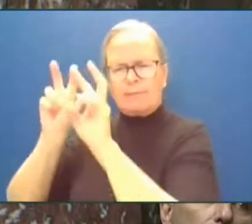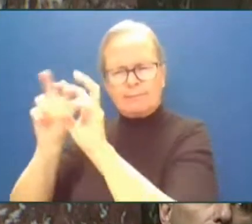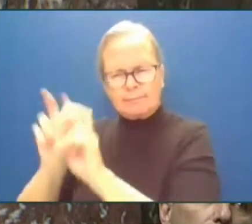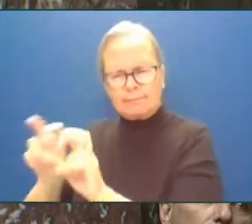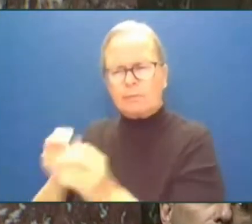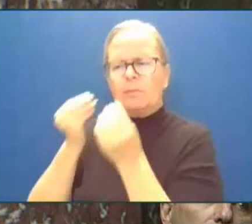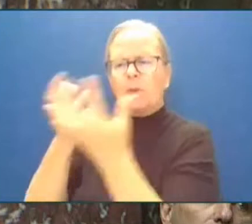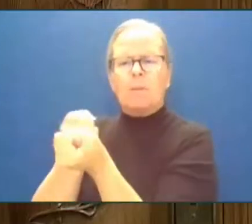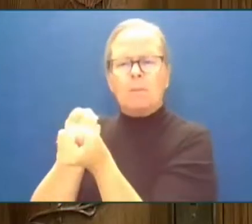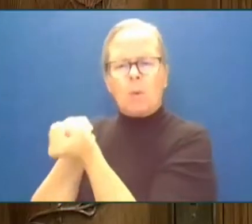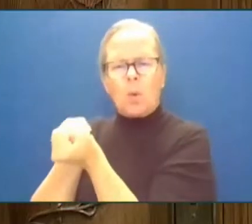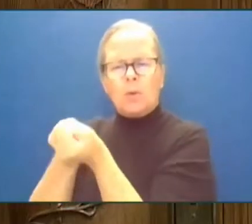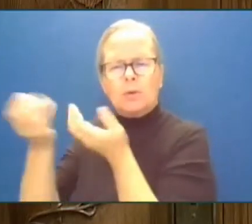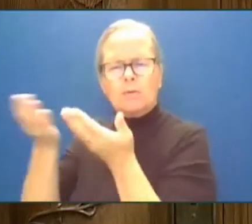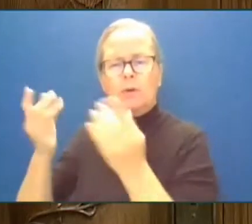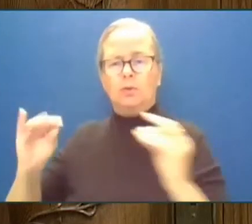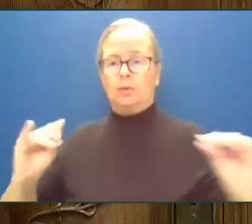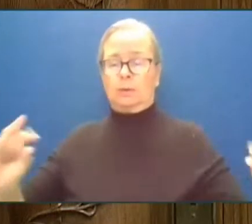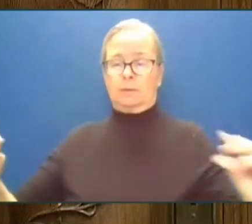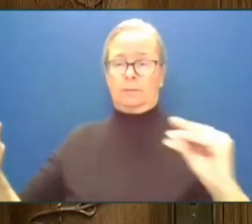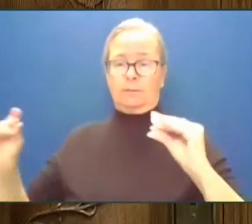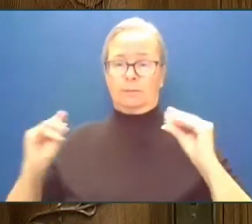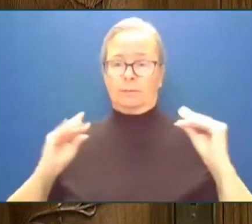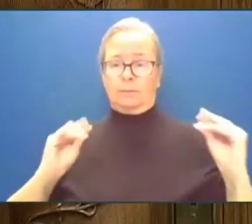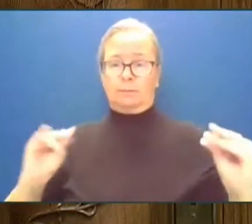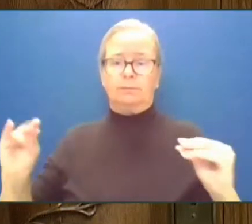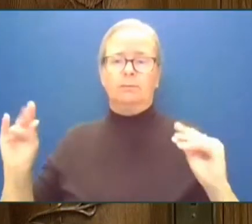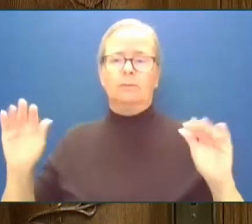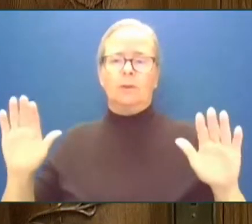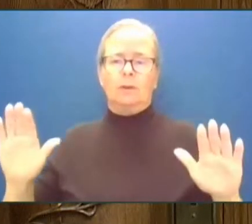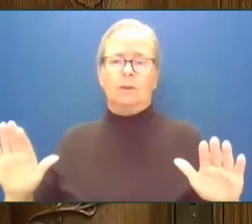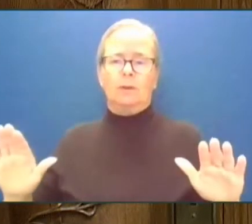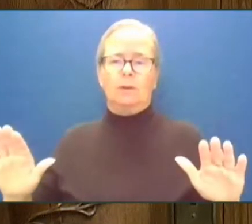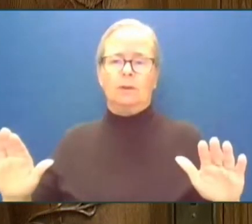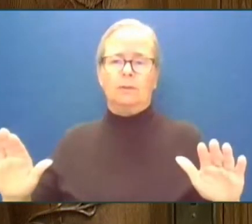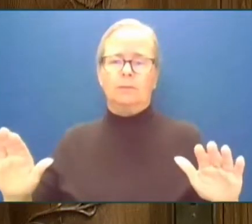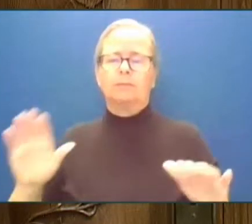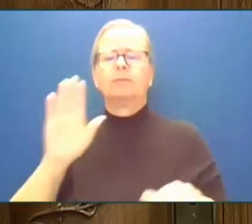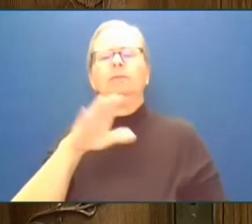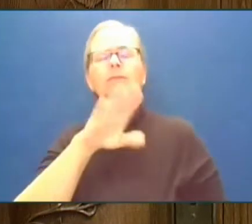Attorney General, just take your seat. Just wait.